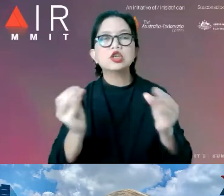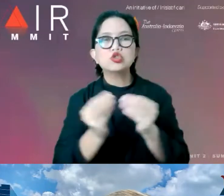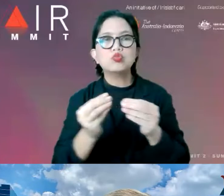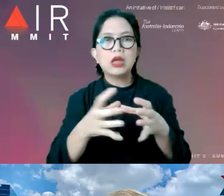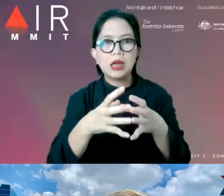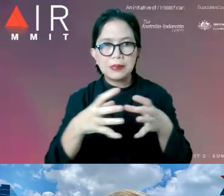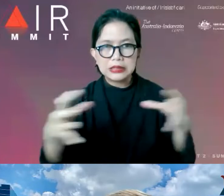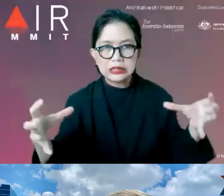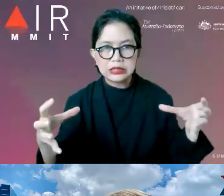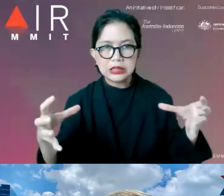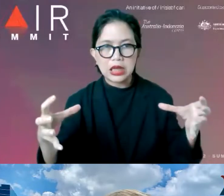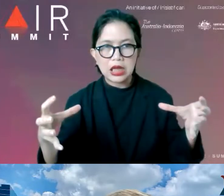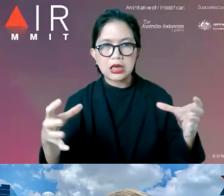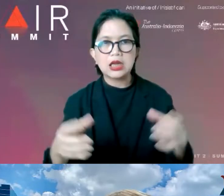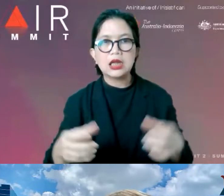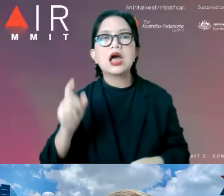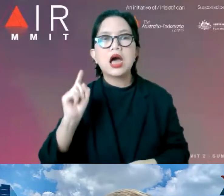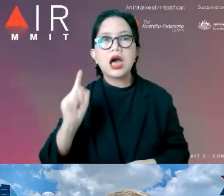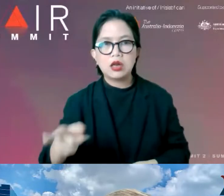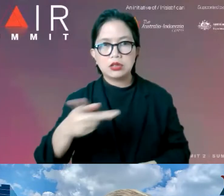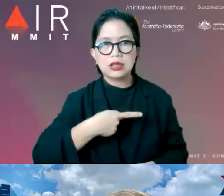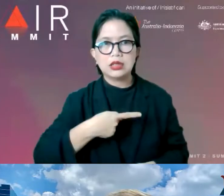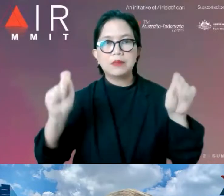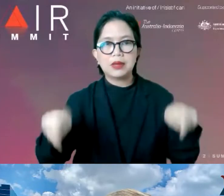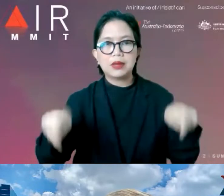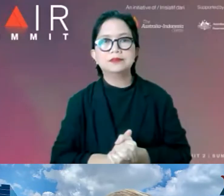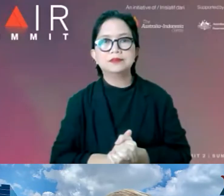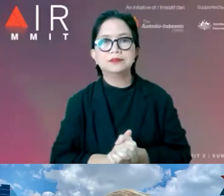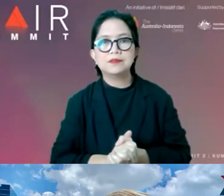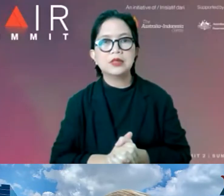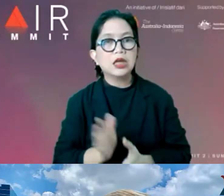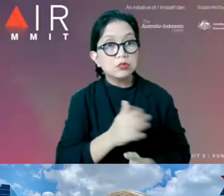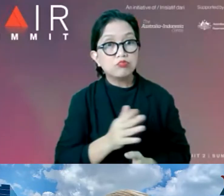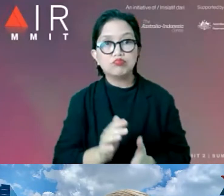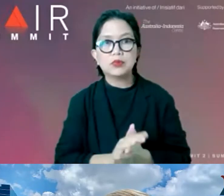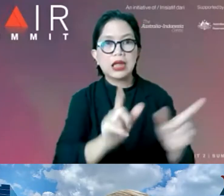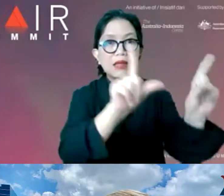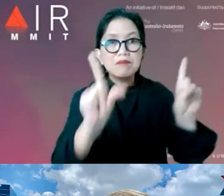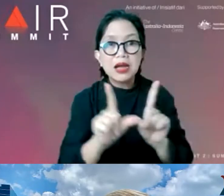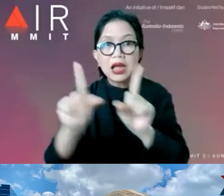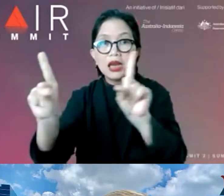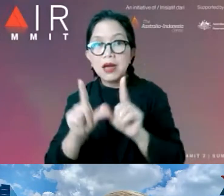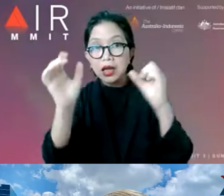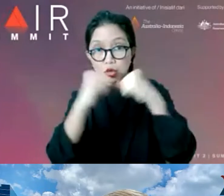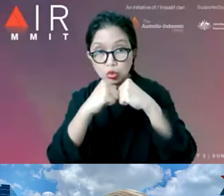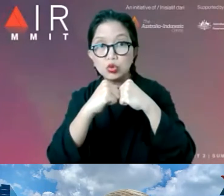the buy-in from the stakeholders, and importantly, the funders being a type of stakeholder here, the government